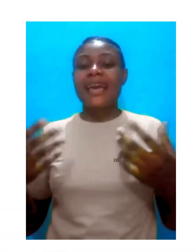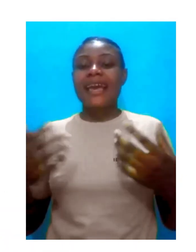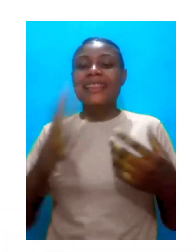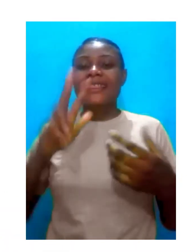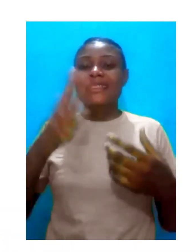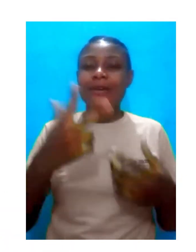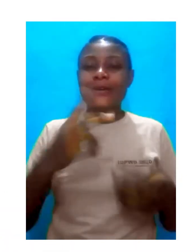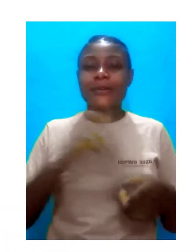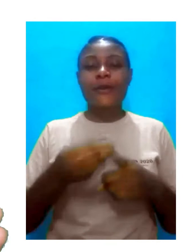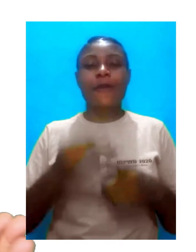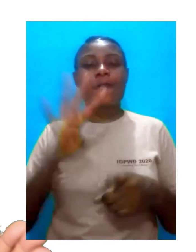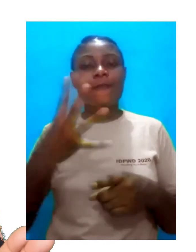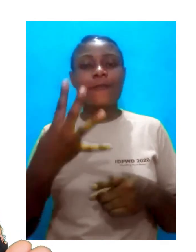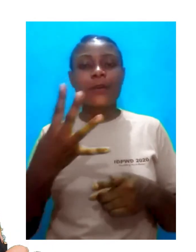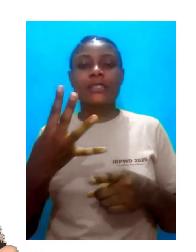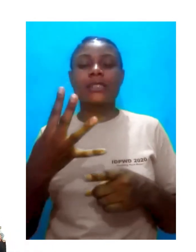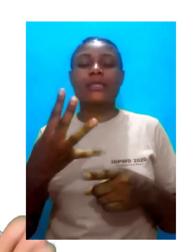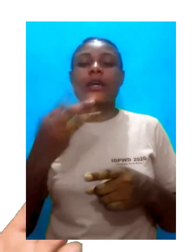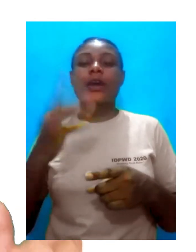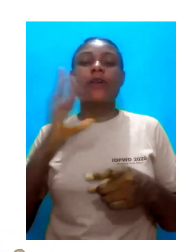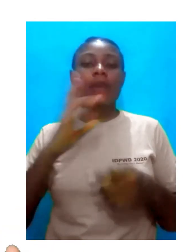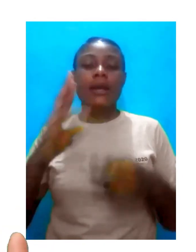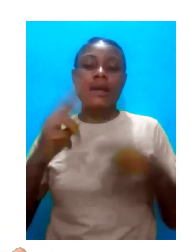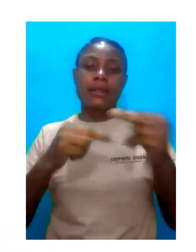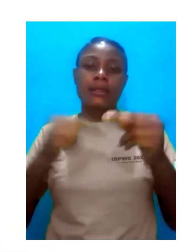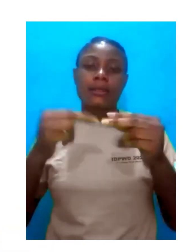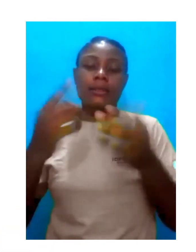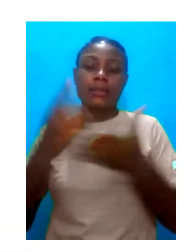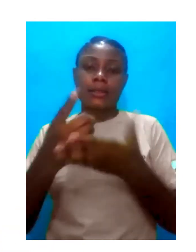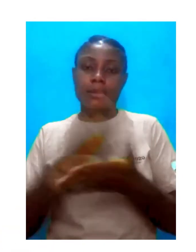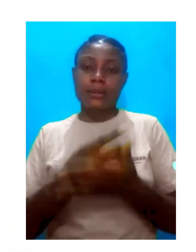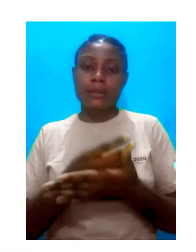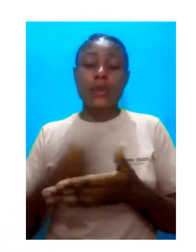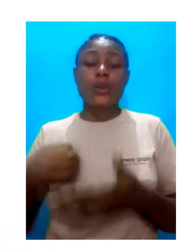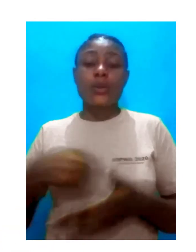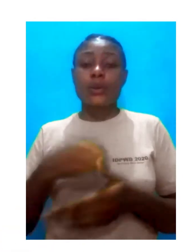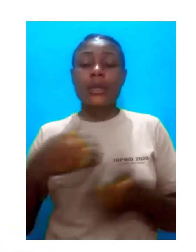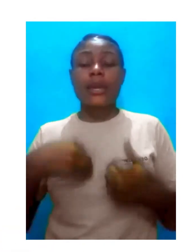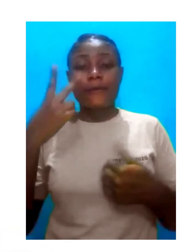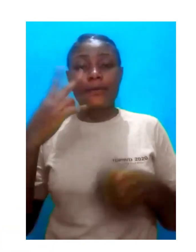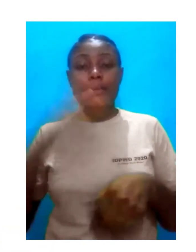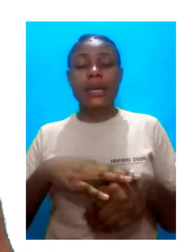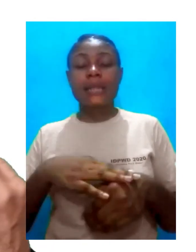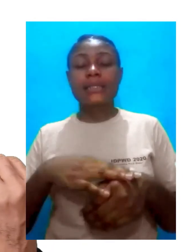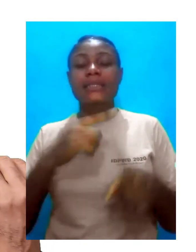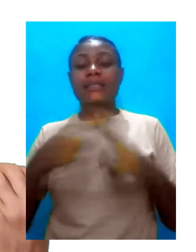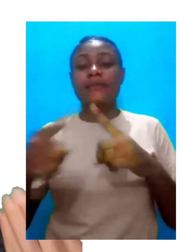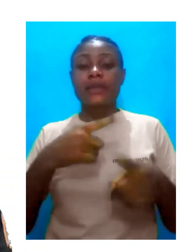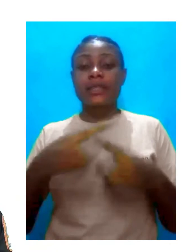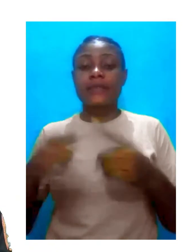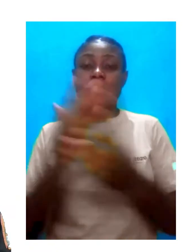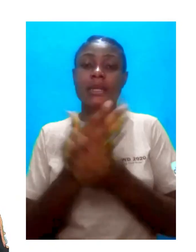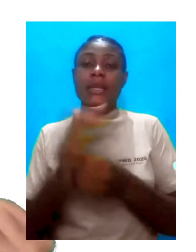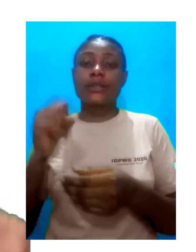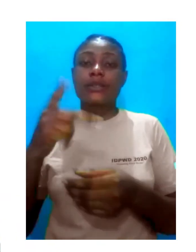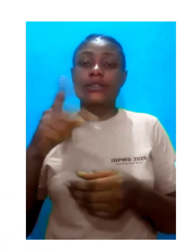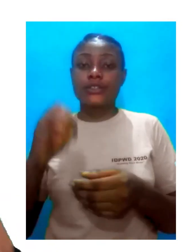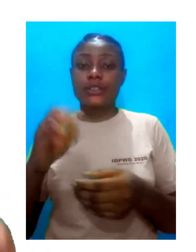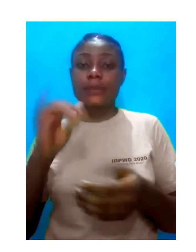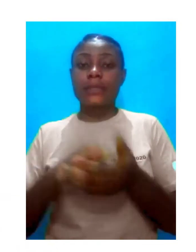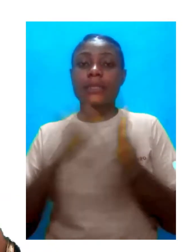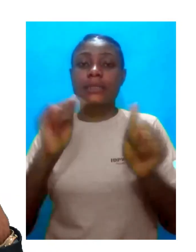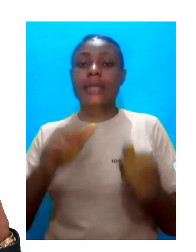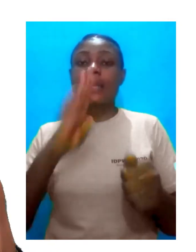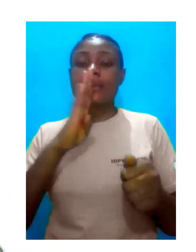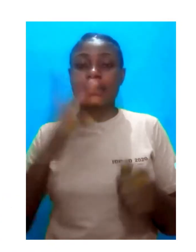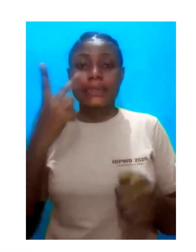at the third and fourth segment of her narrative, and we have looked at the handshakes, major